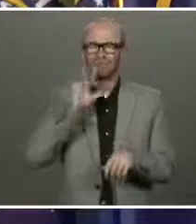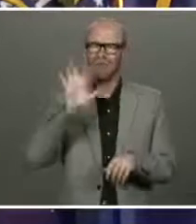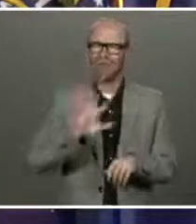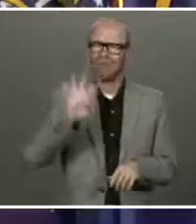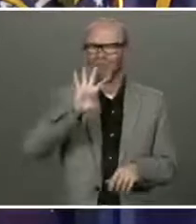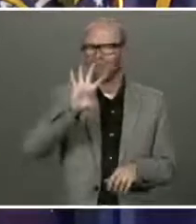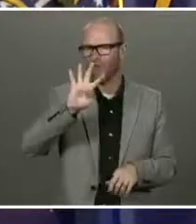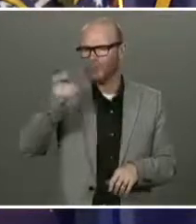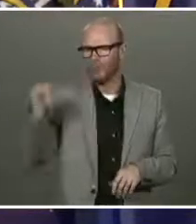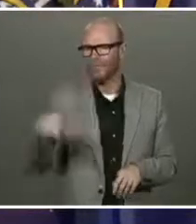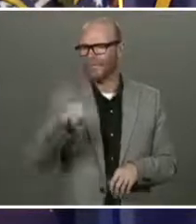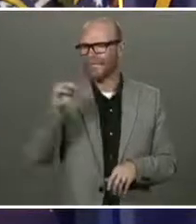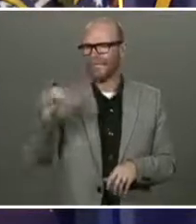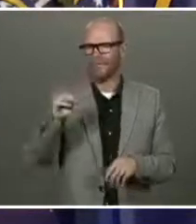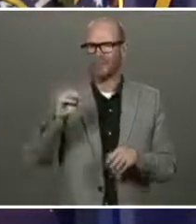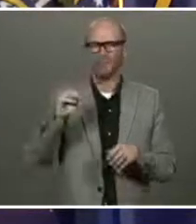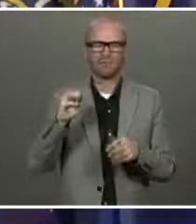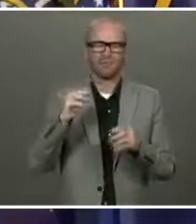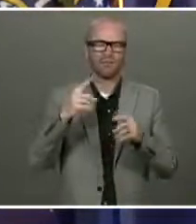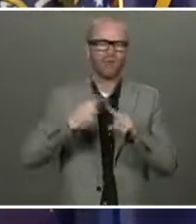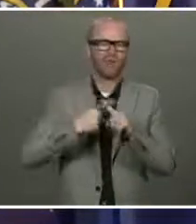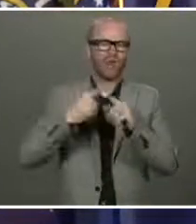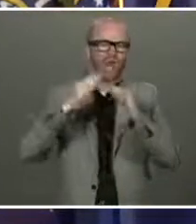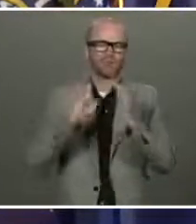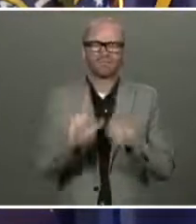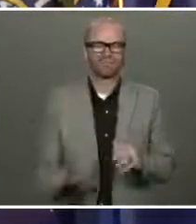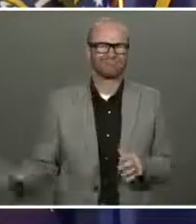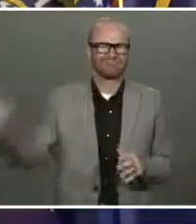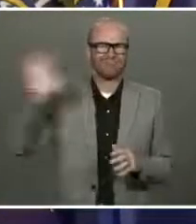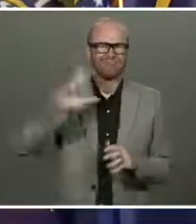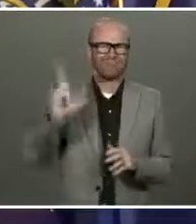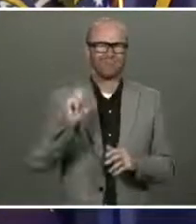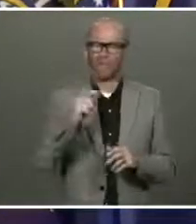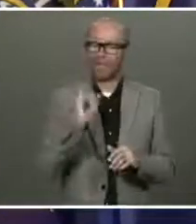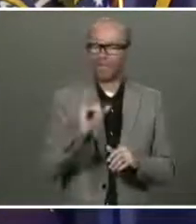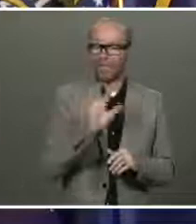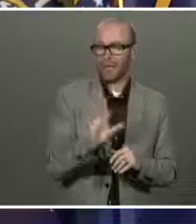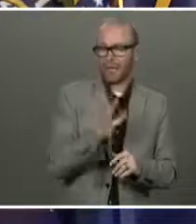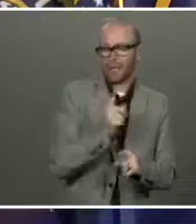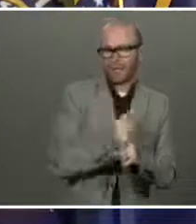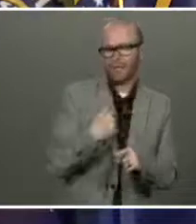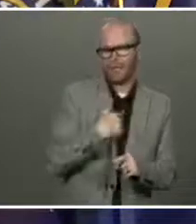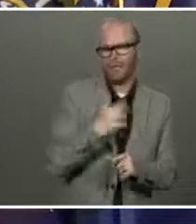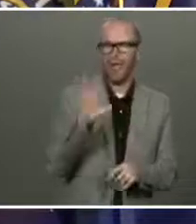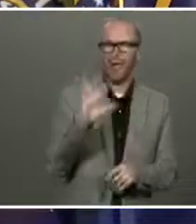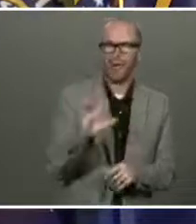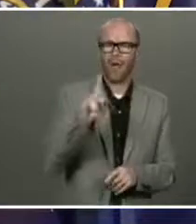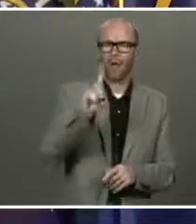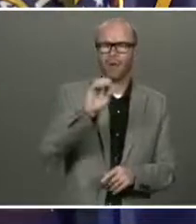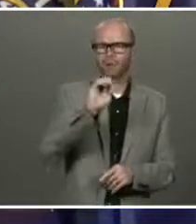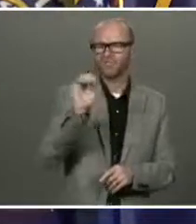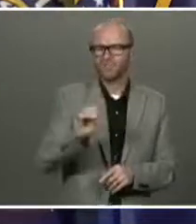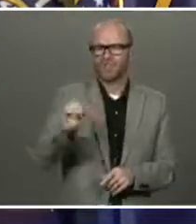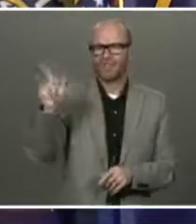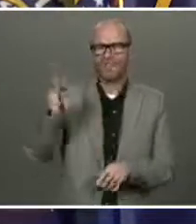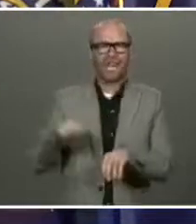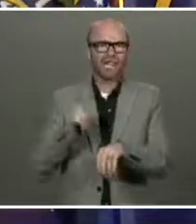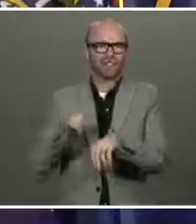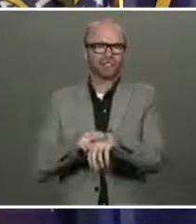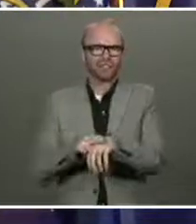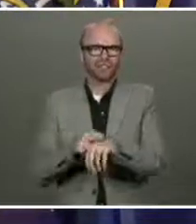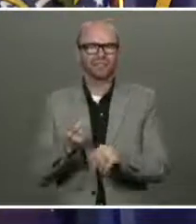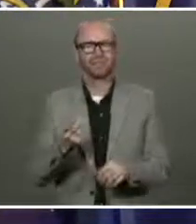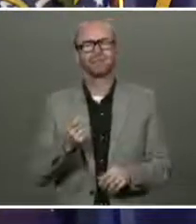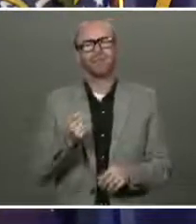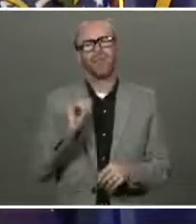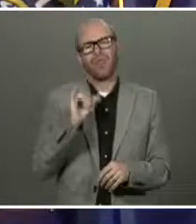past week. I don't have those numbers right at my fingertips. So that would be about right. You know, we're about 1% of the nation, and so